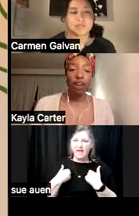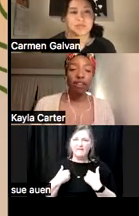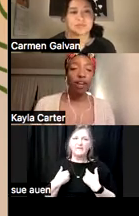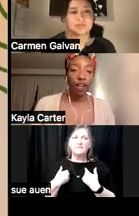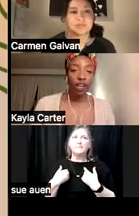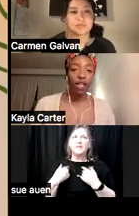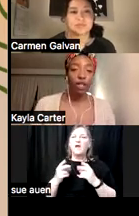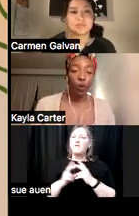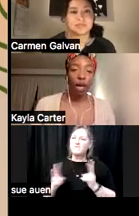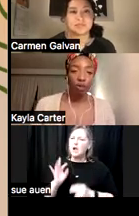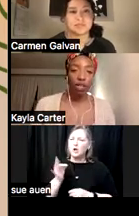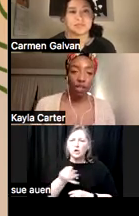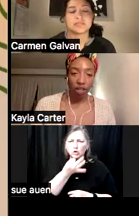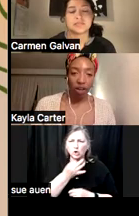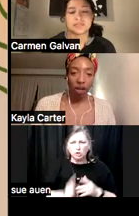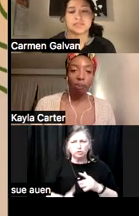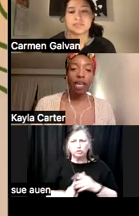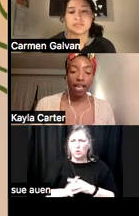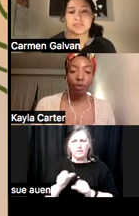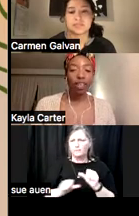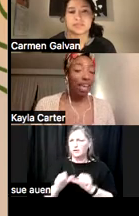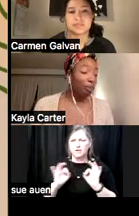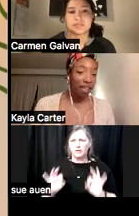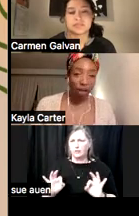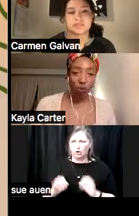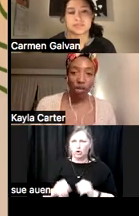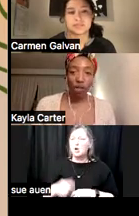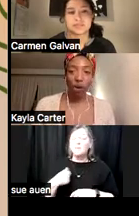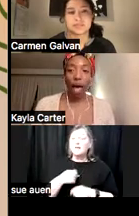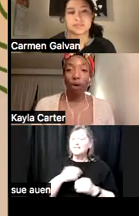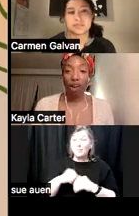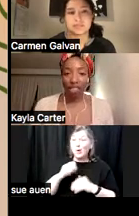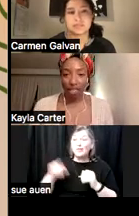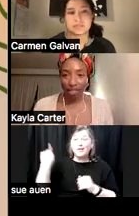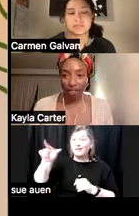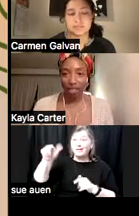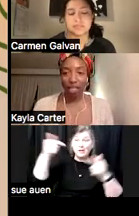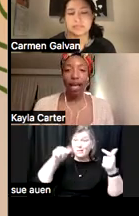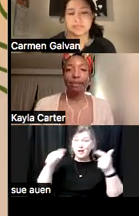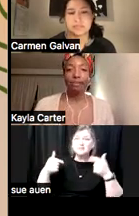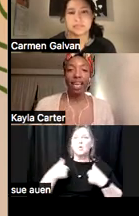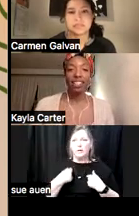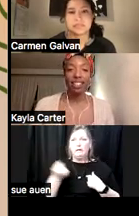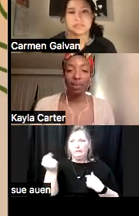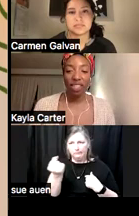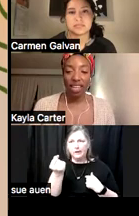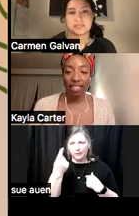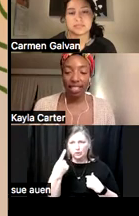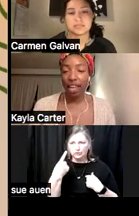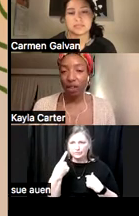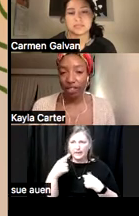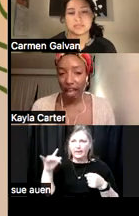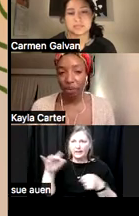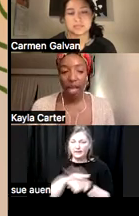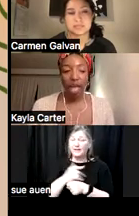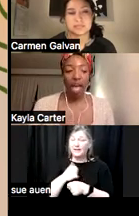we are very, very good at showing up for each other, because more than anybody else, we know how hard this is. And this is something that I